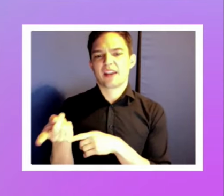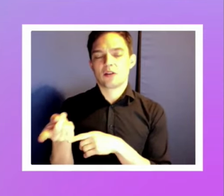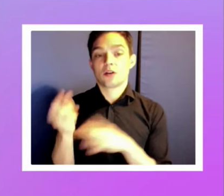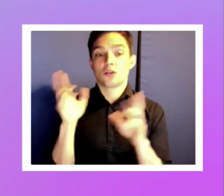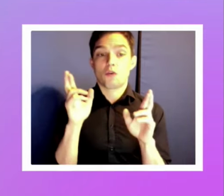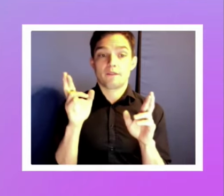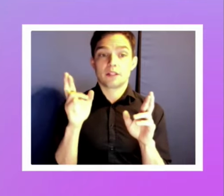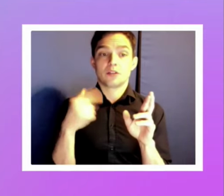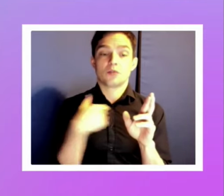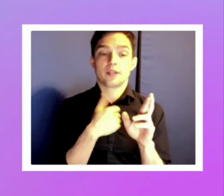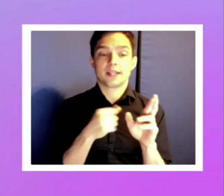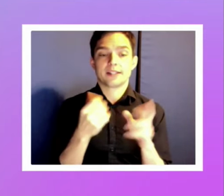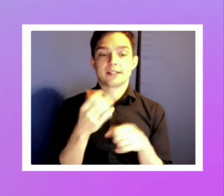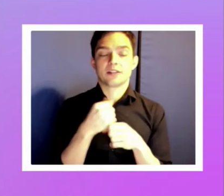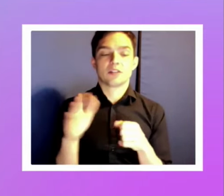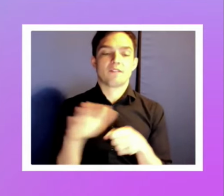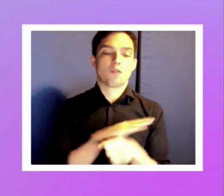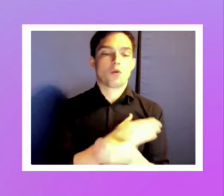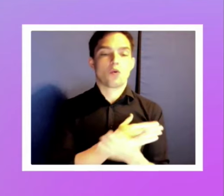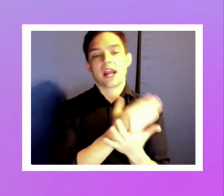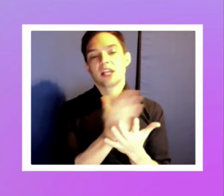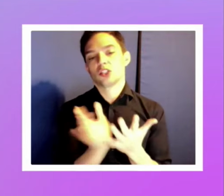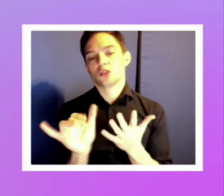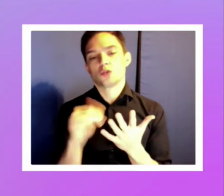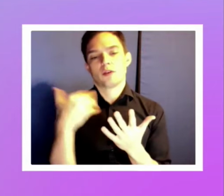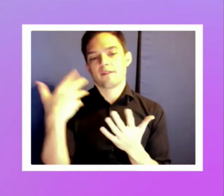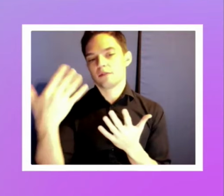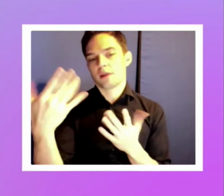get the full range there too at some